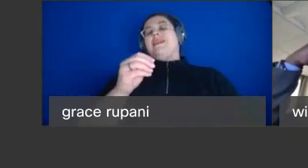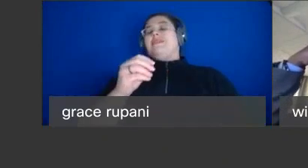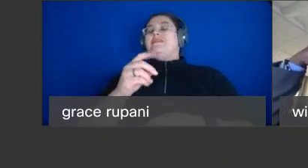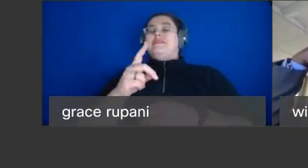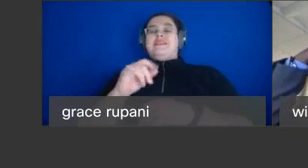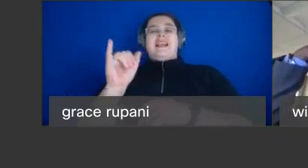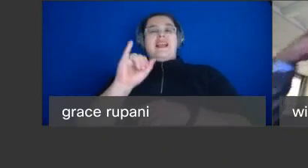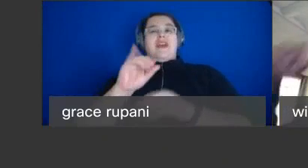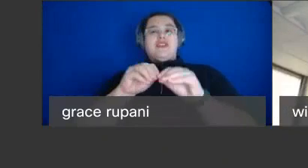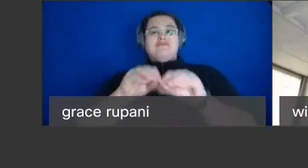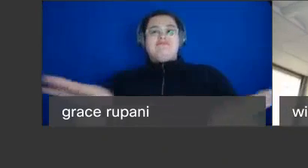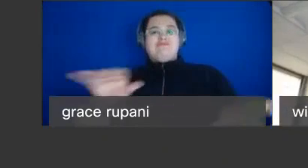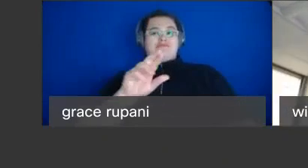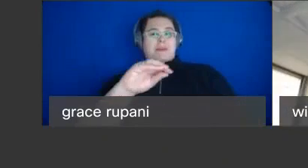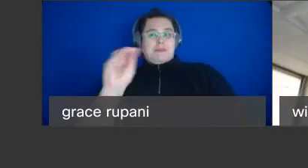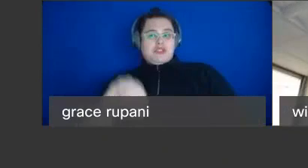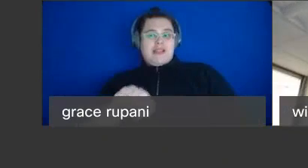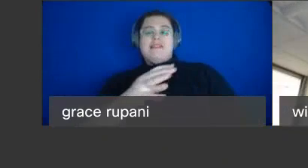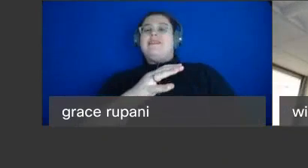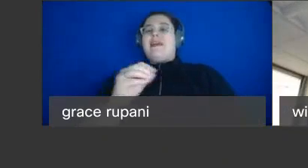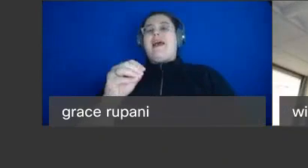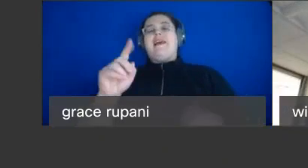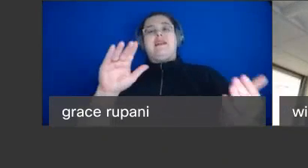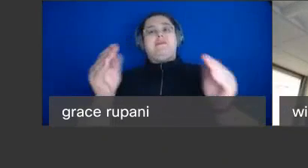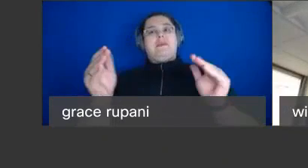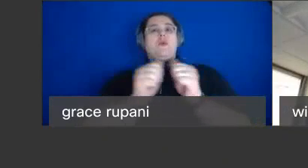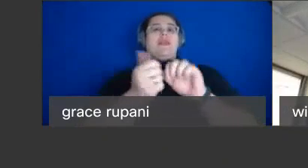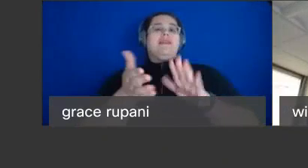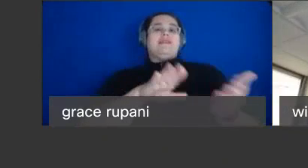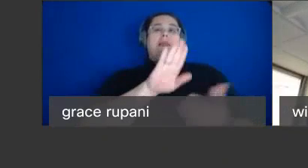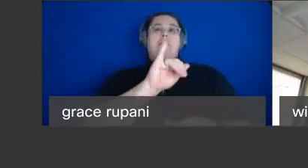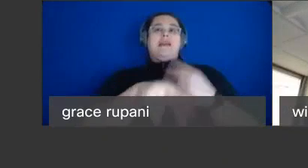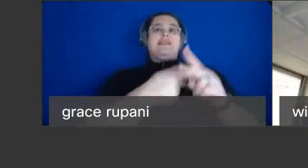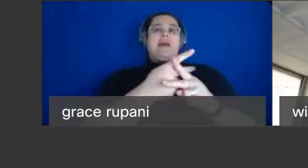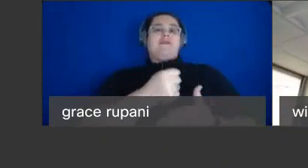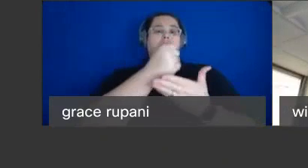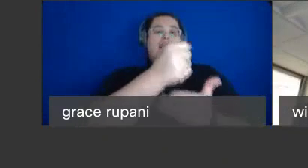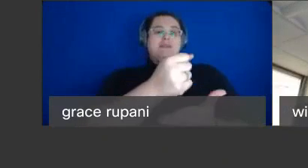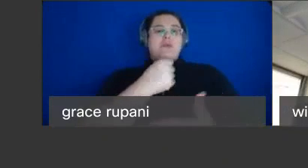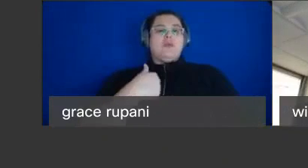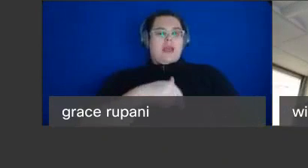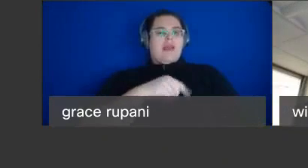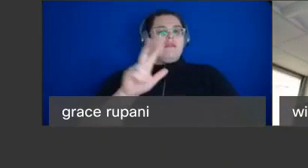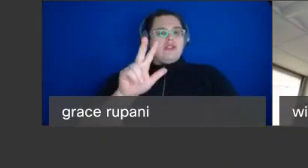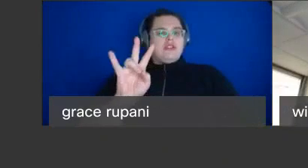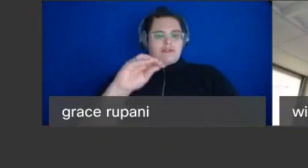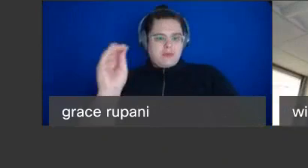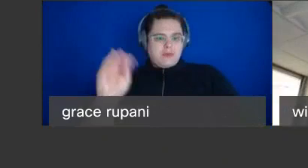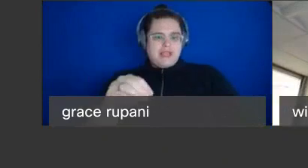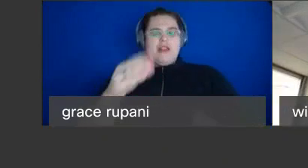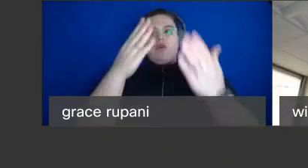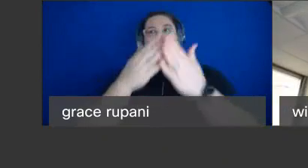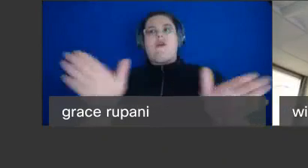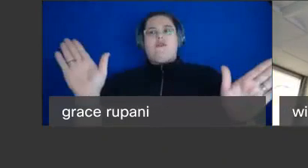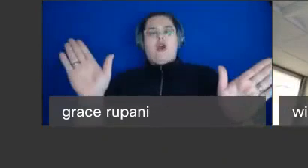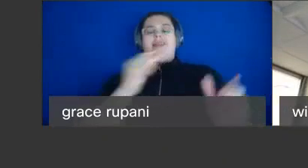of 37% of the overall population, and we have had 10